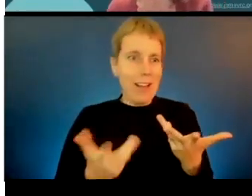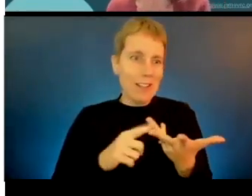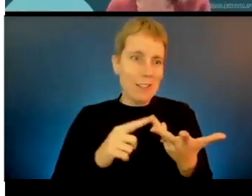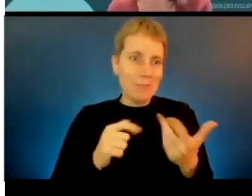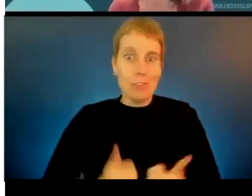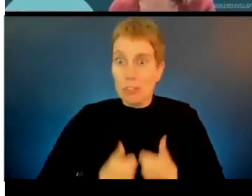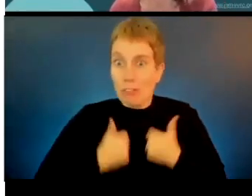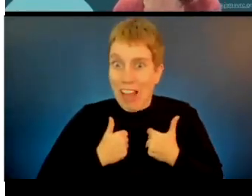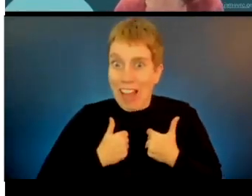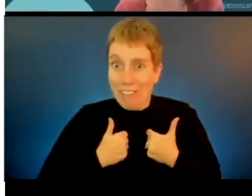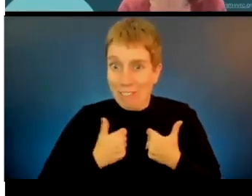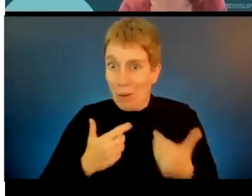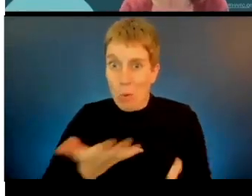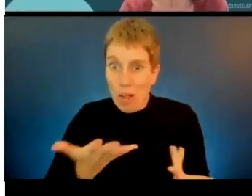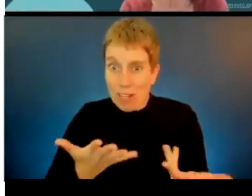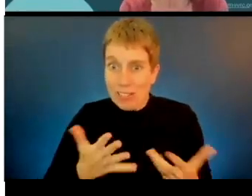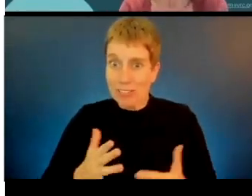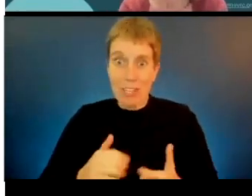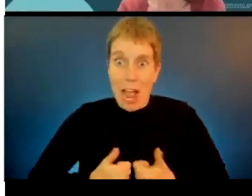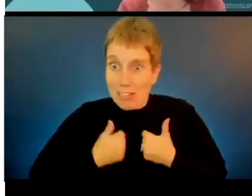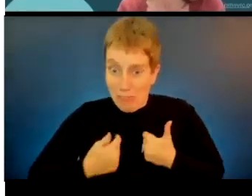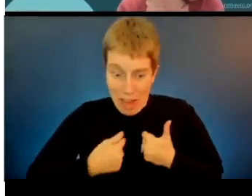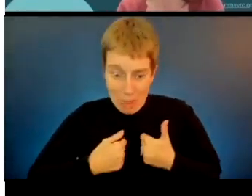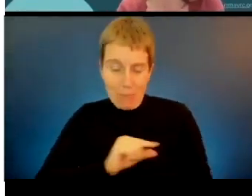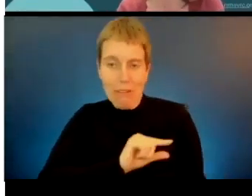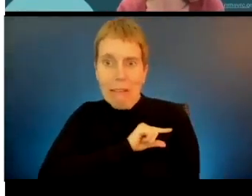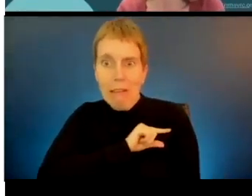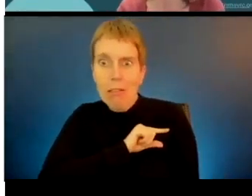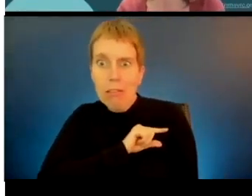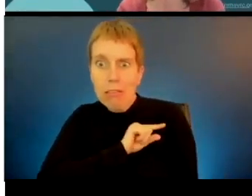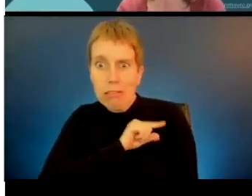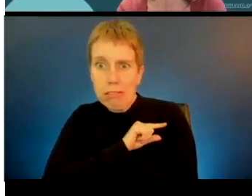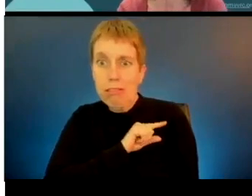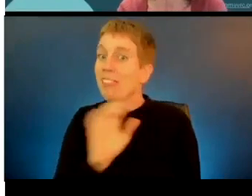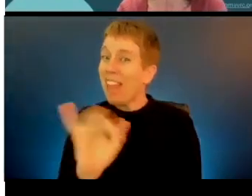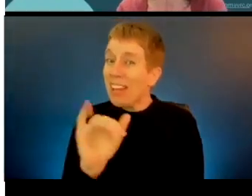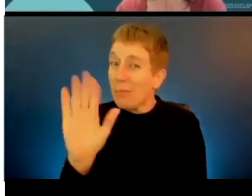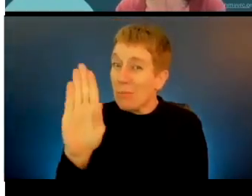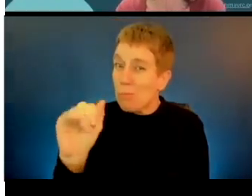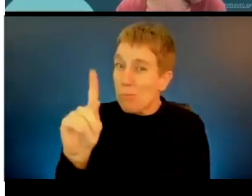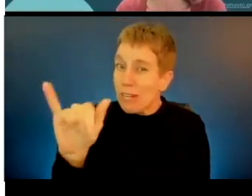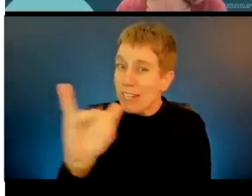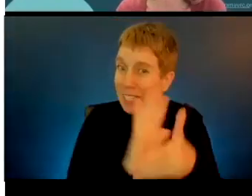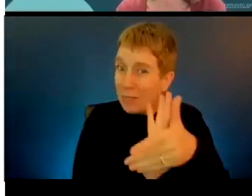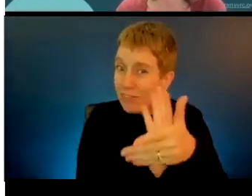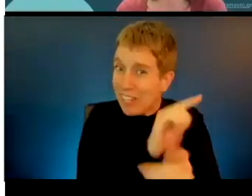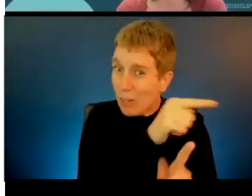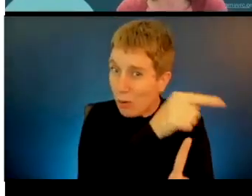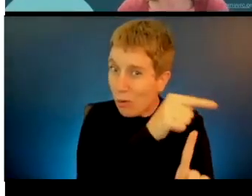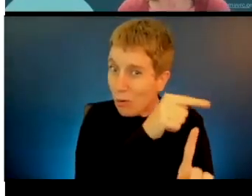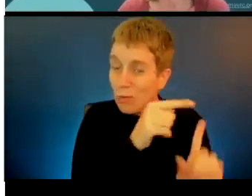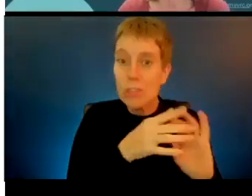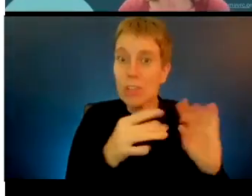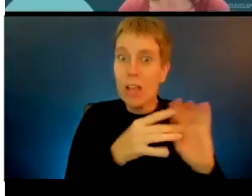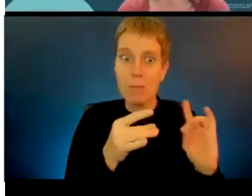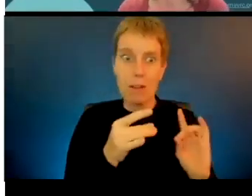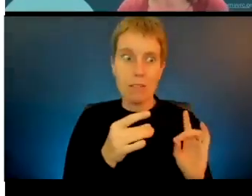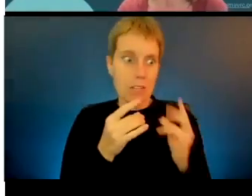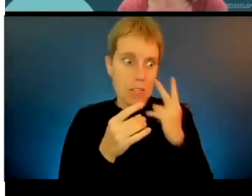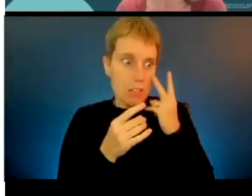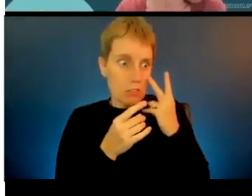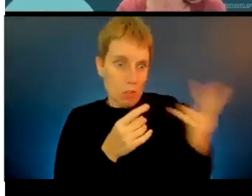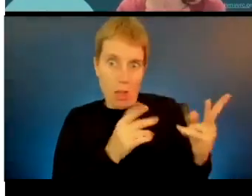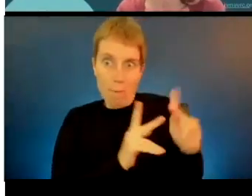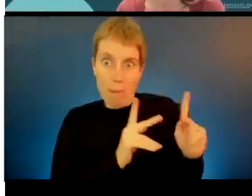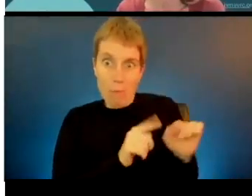watched my best friend get killed? Like Brittany in the clip we saw earlier talked about seeing people right next to her who had been shot and killed.